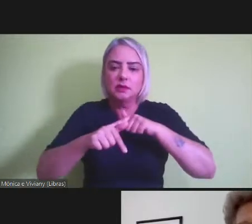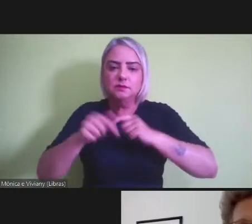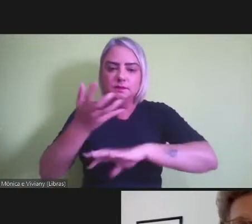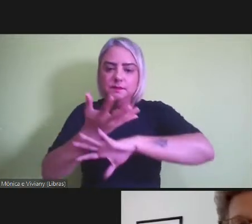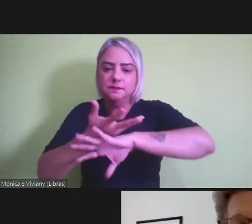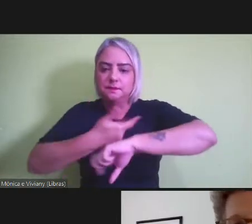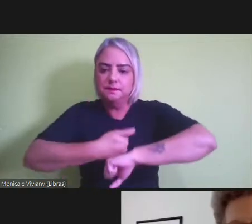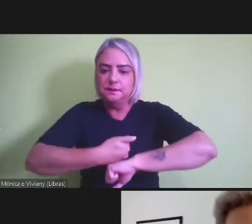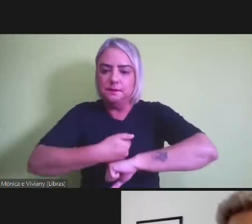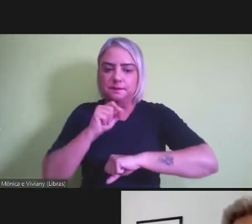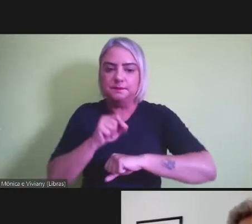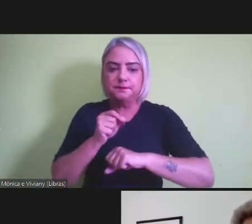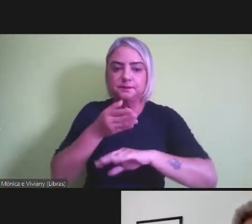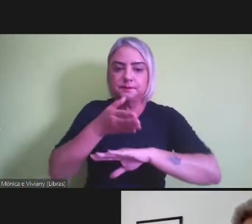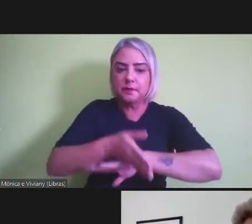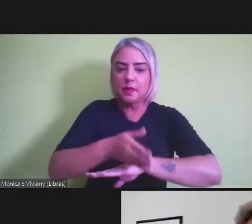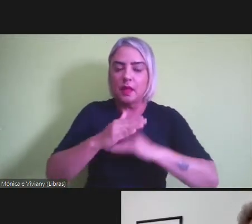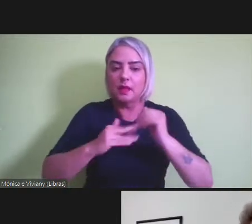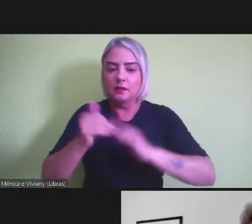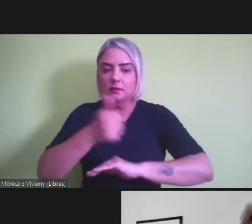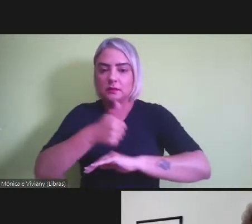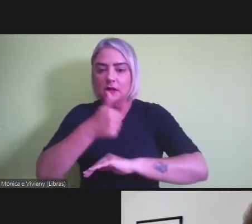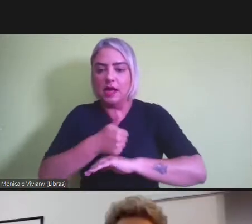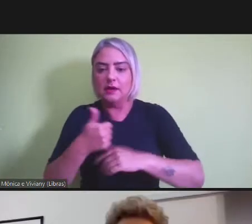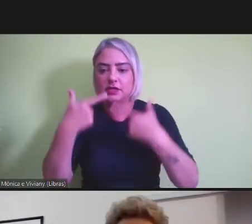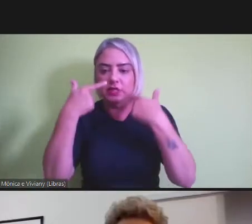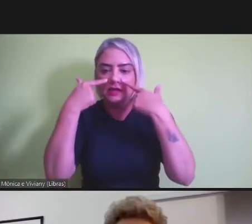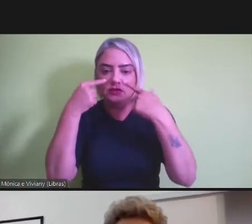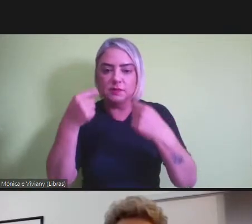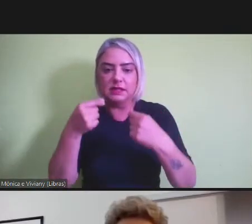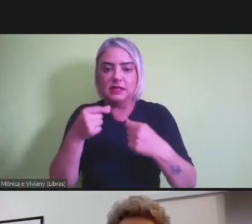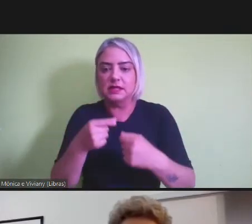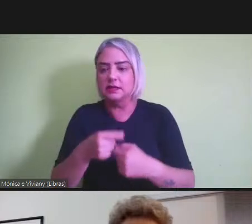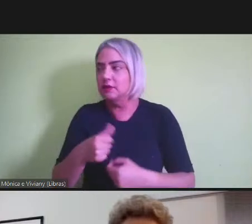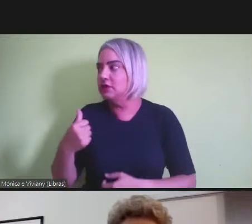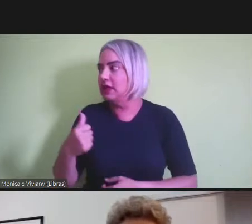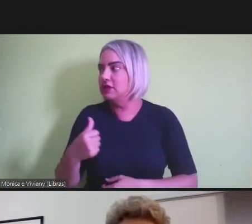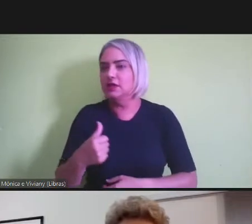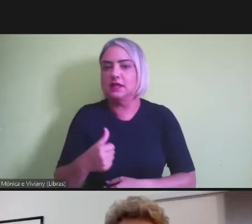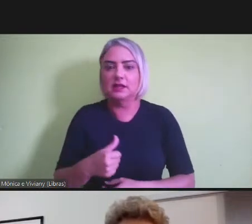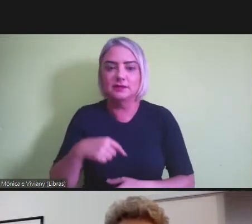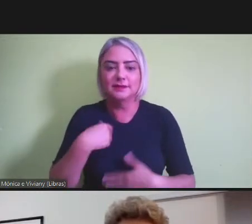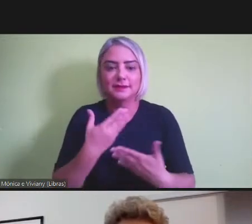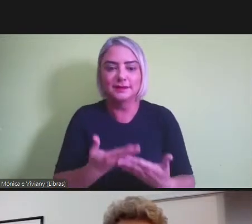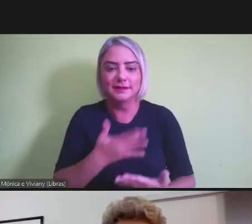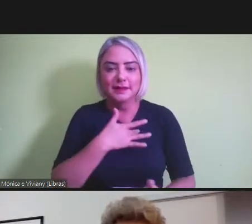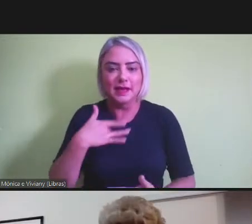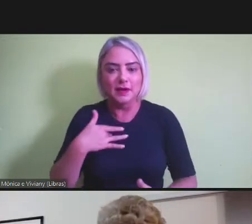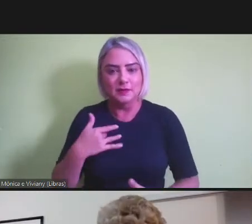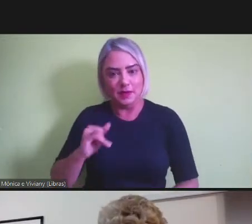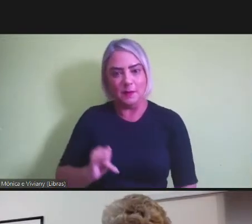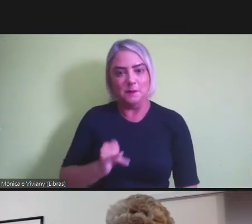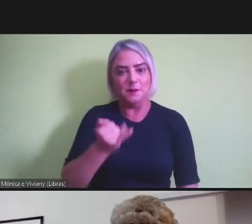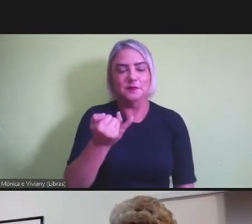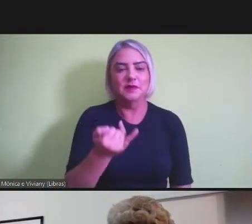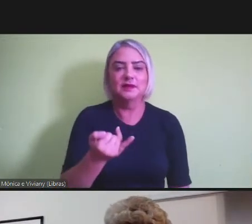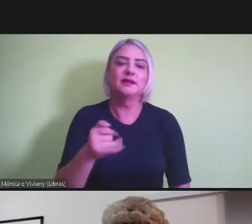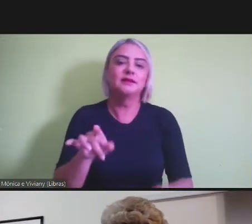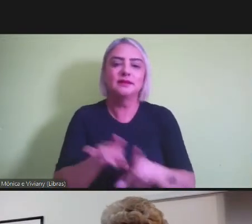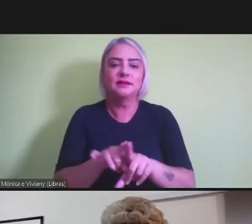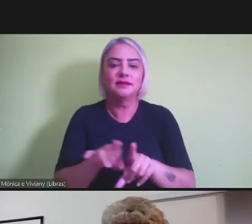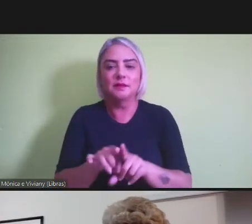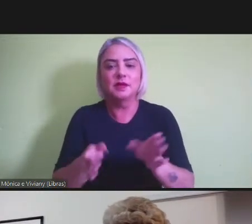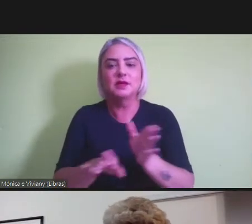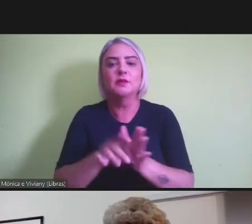work, multidisciplinary work and interprofessional work in primary healthcare? And then, taking